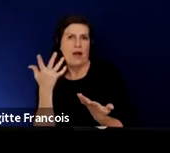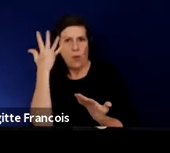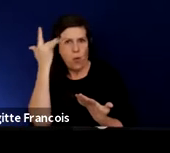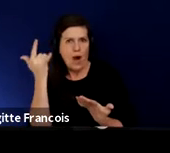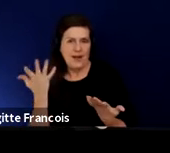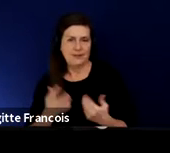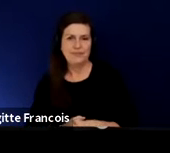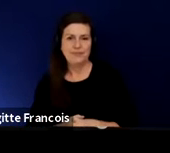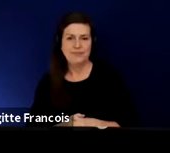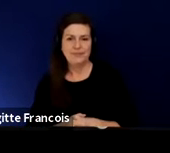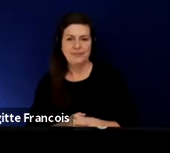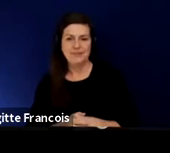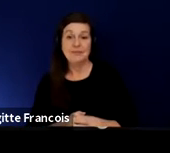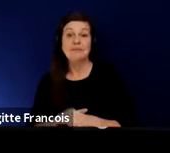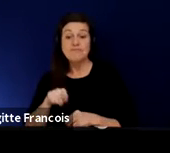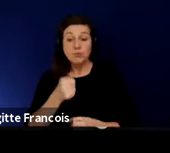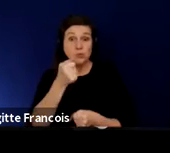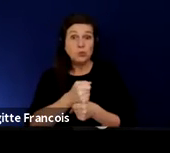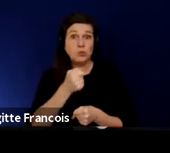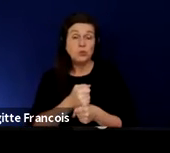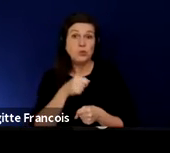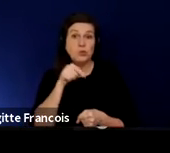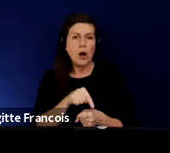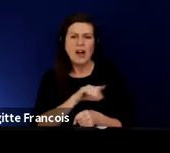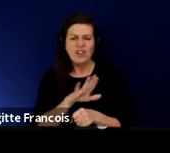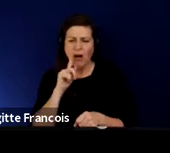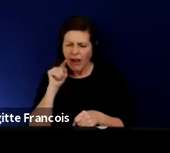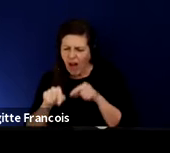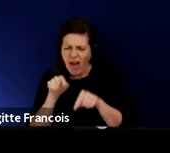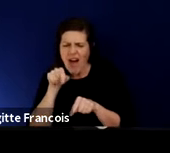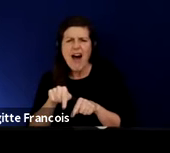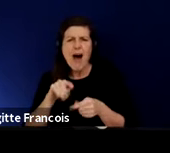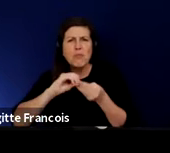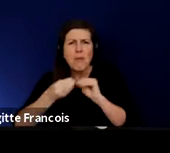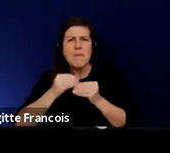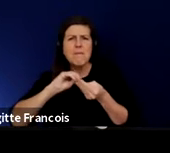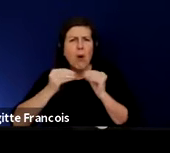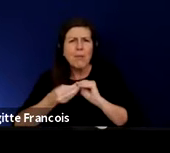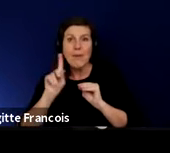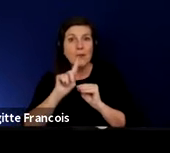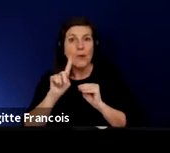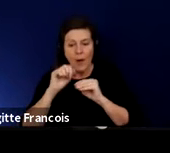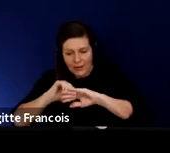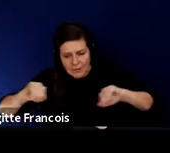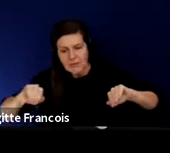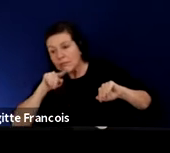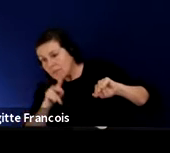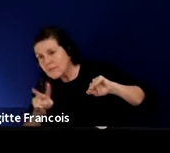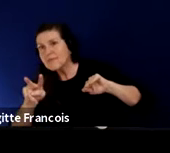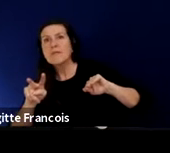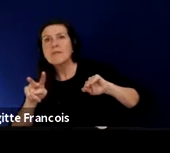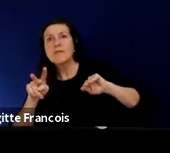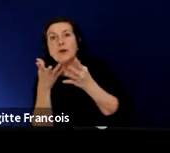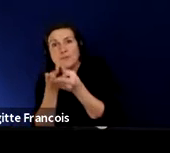Funka works is, of course, not to point to problems, but always to try to provide solutions. So not